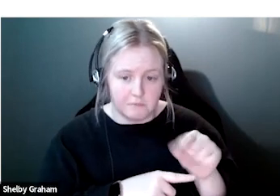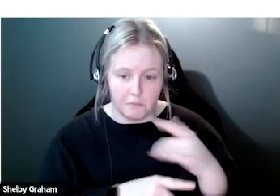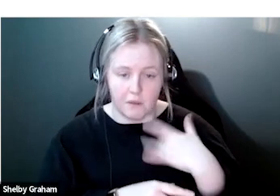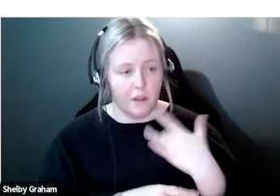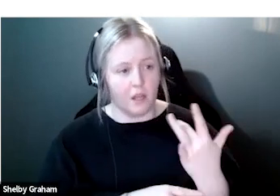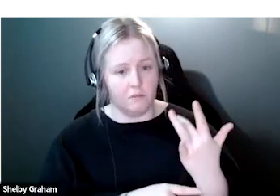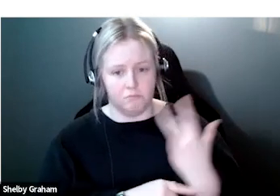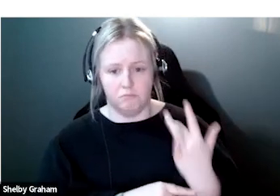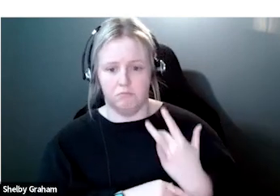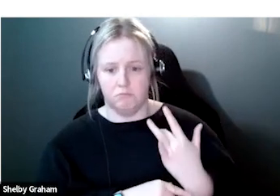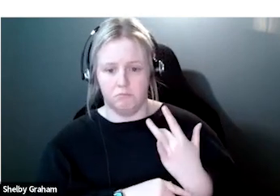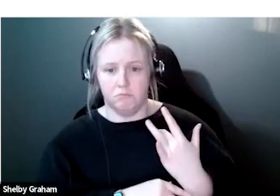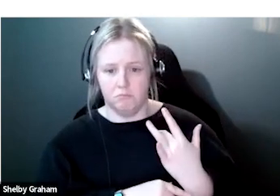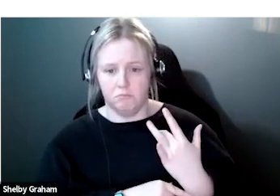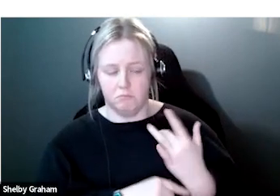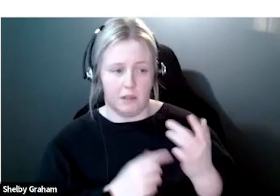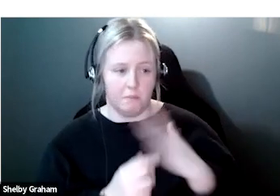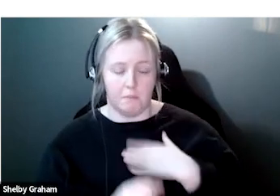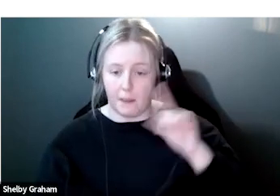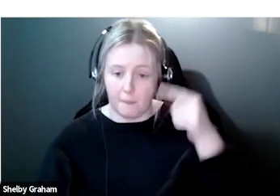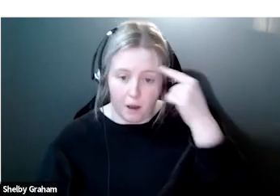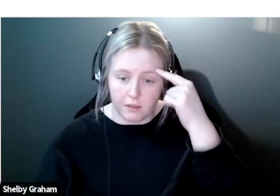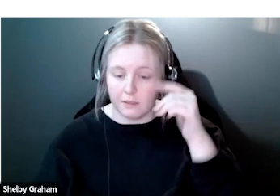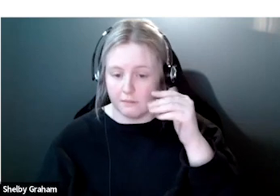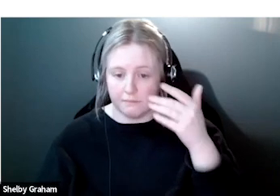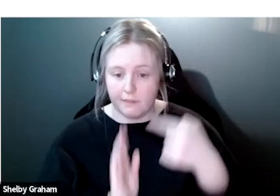when I bring that concern to my boss, for example,